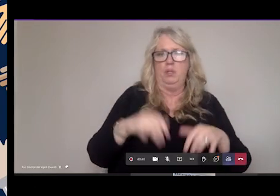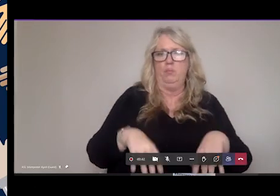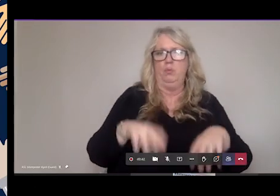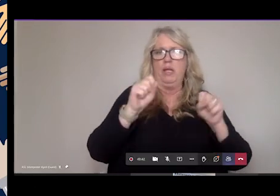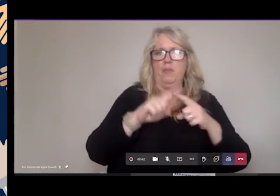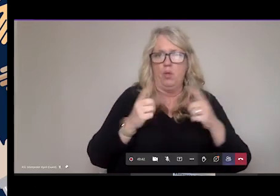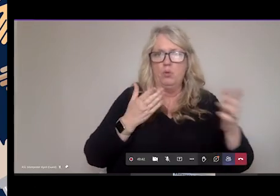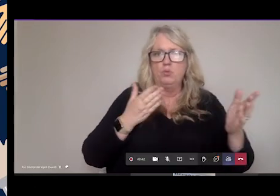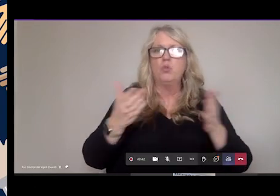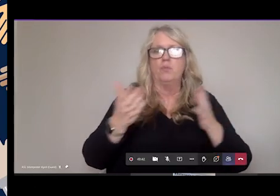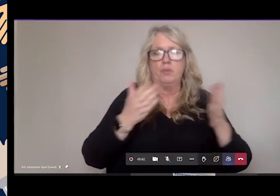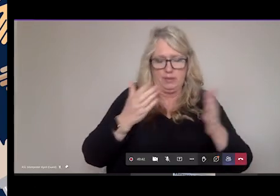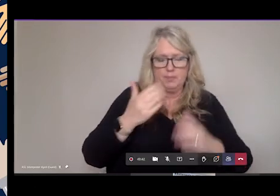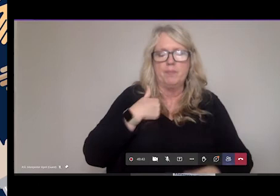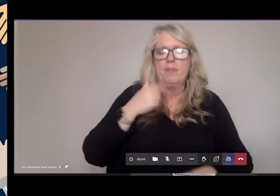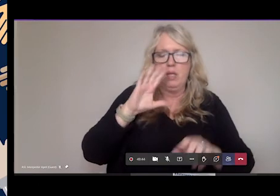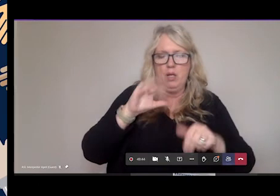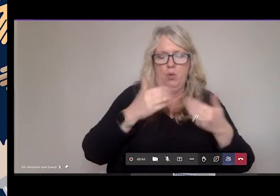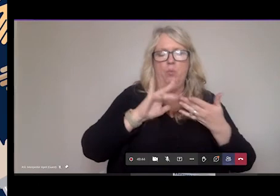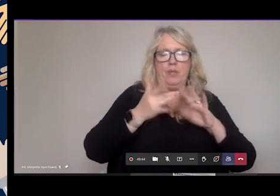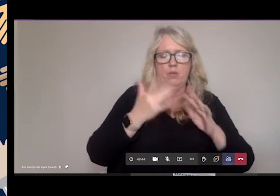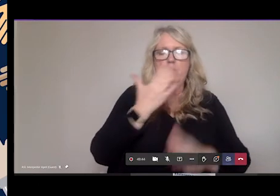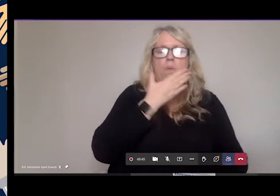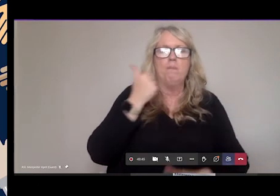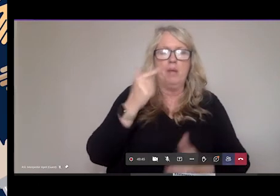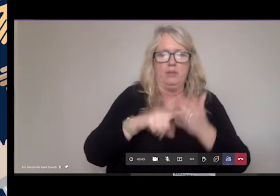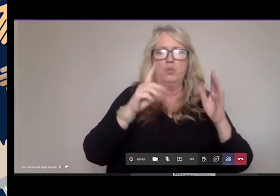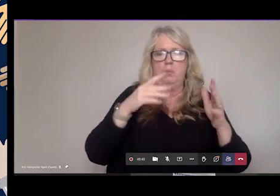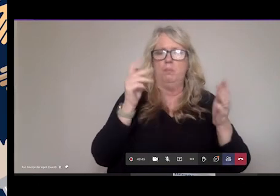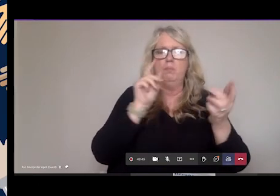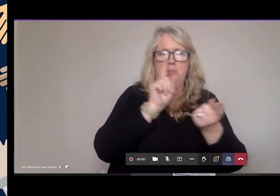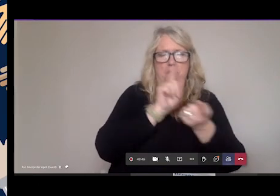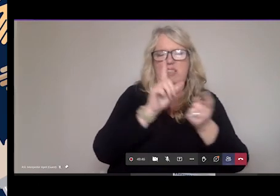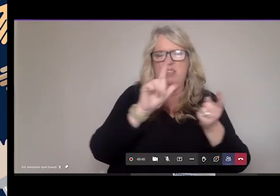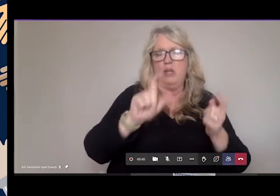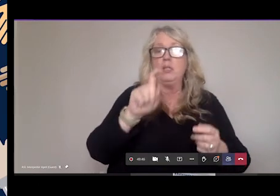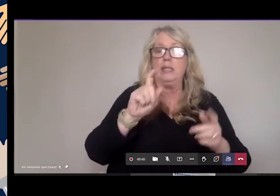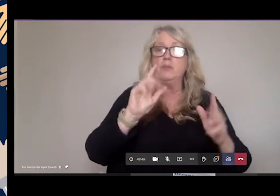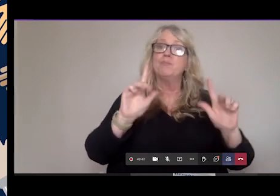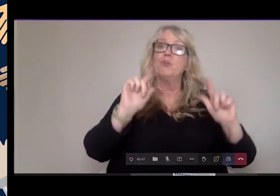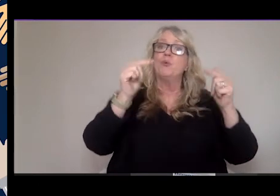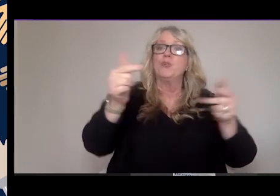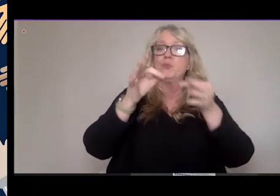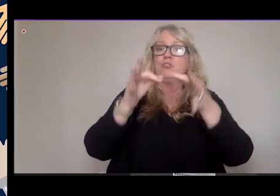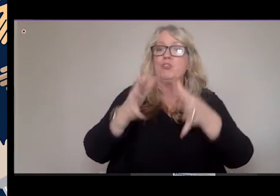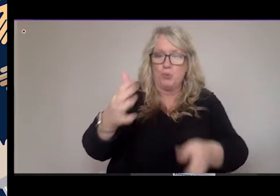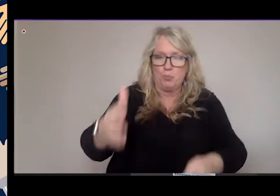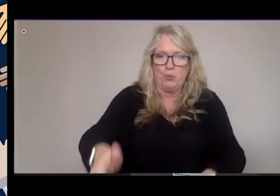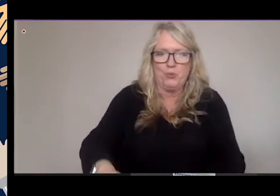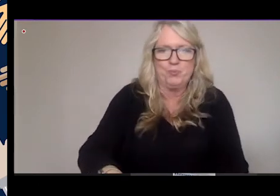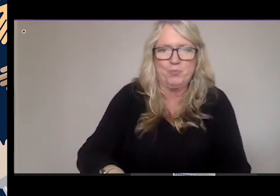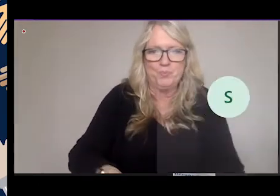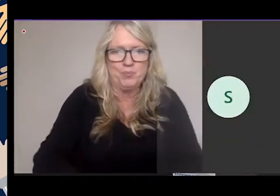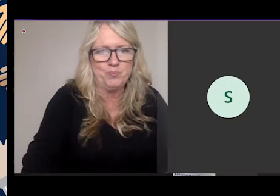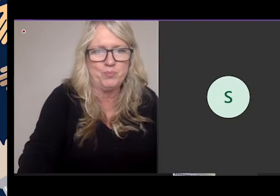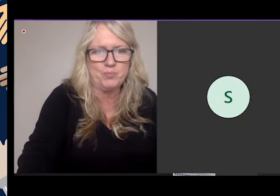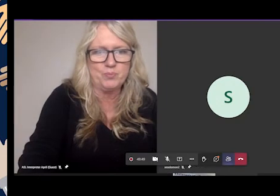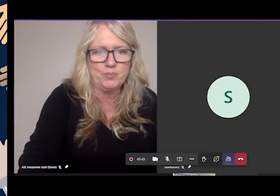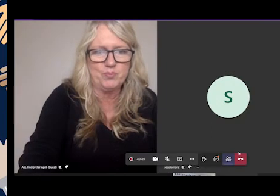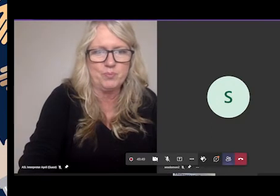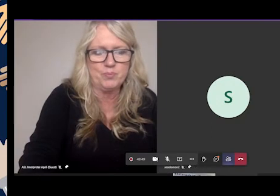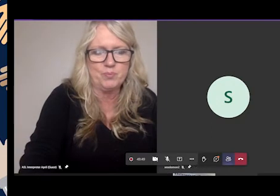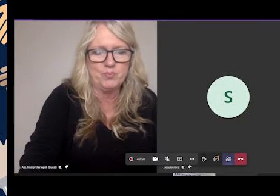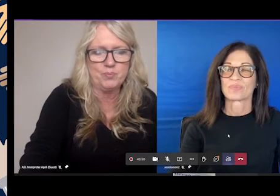can access those services and the network best meets the community needs. And the next